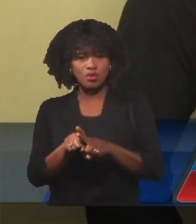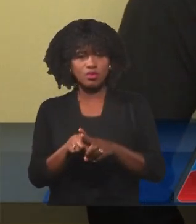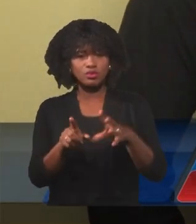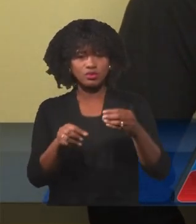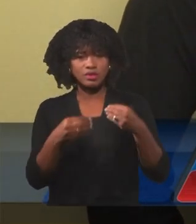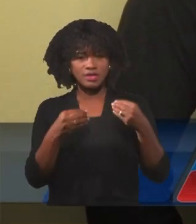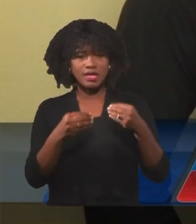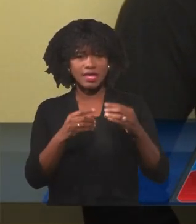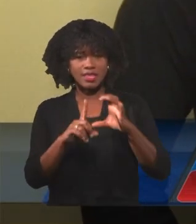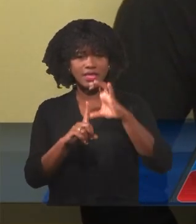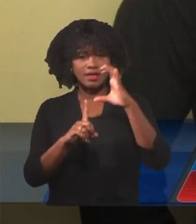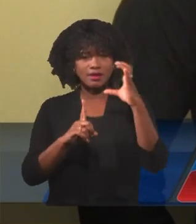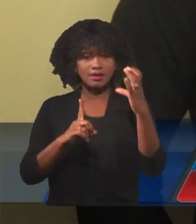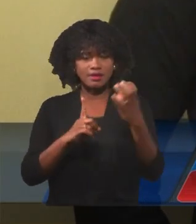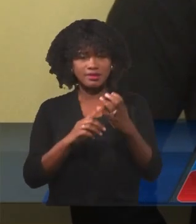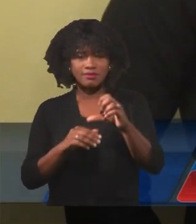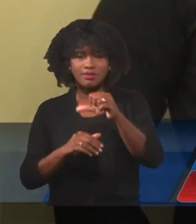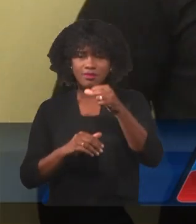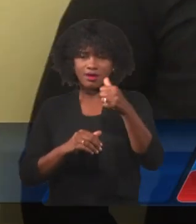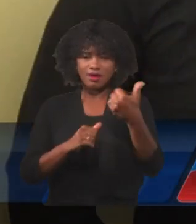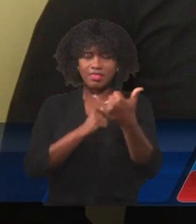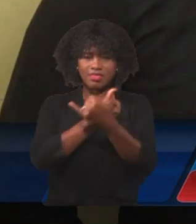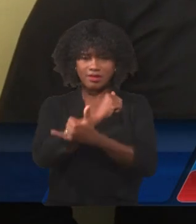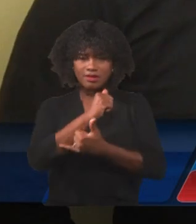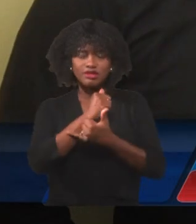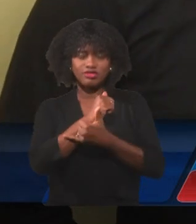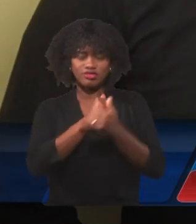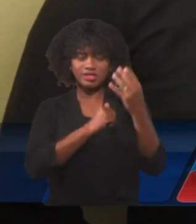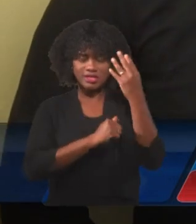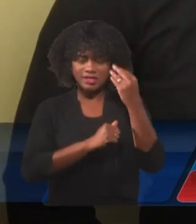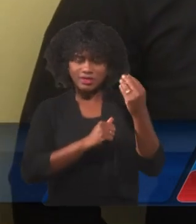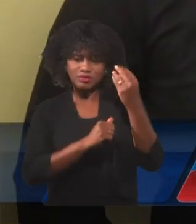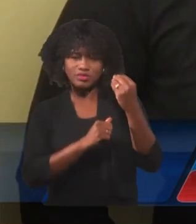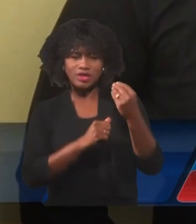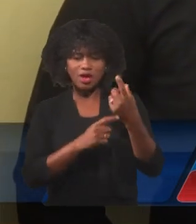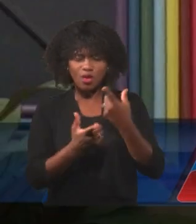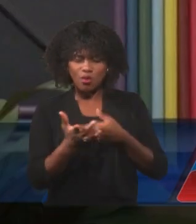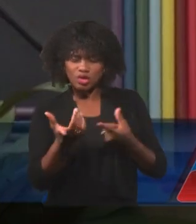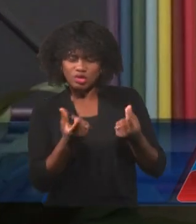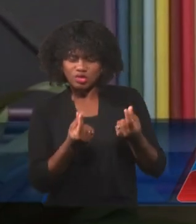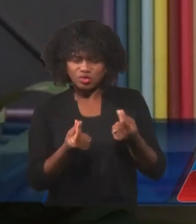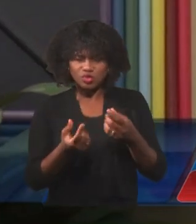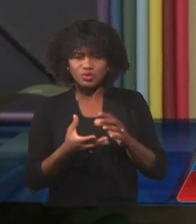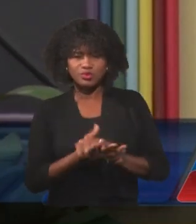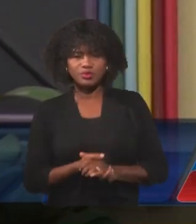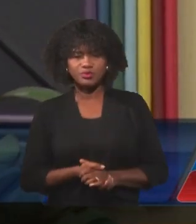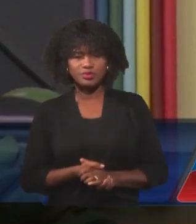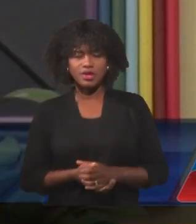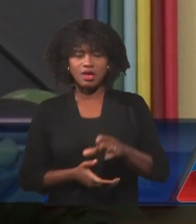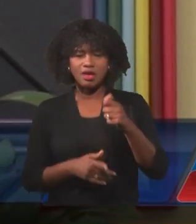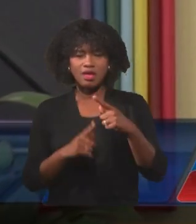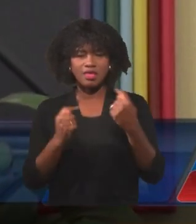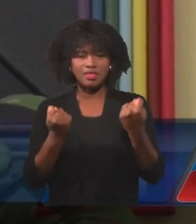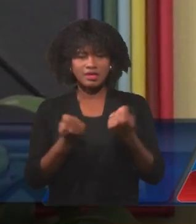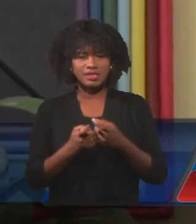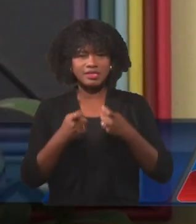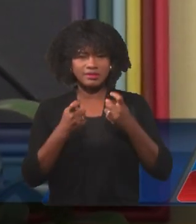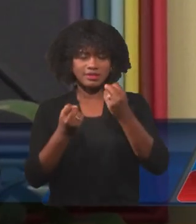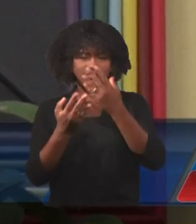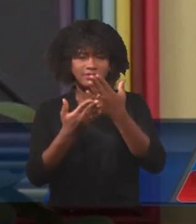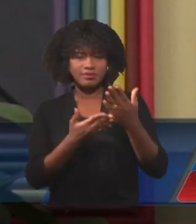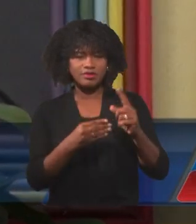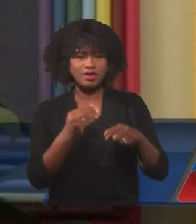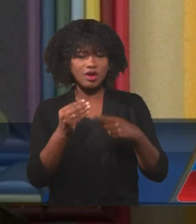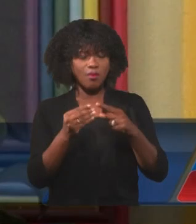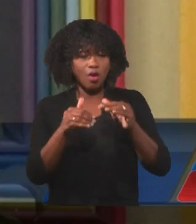vibrant cultures of the other countries and learned their different cultural practices. Another team member gave insight into the